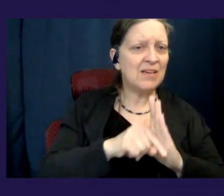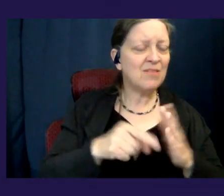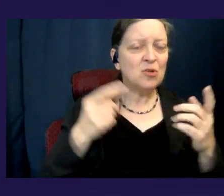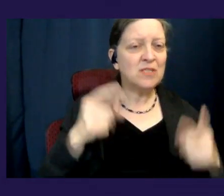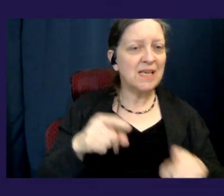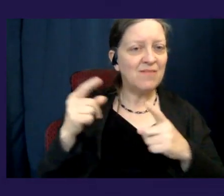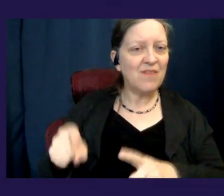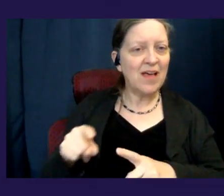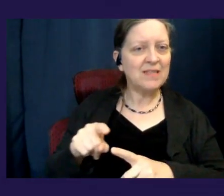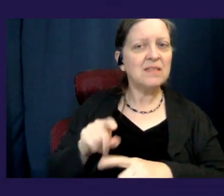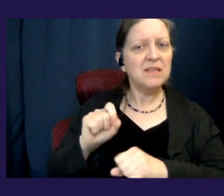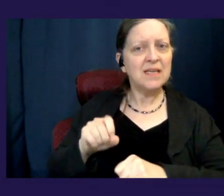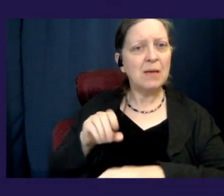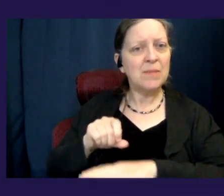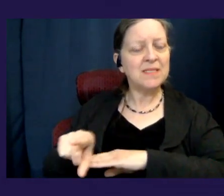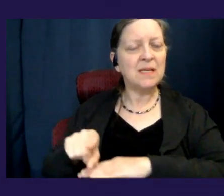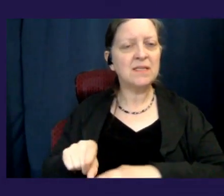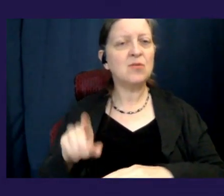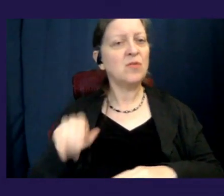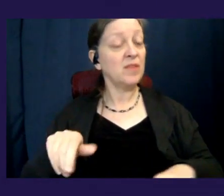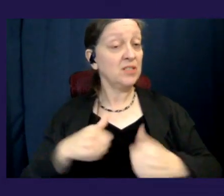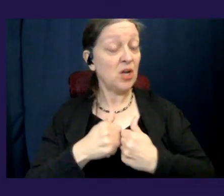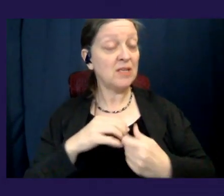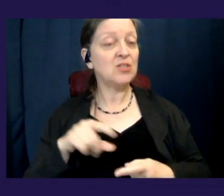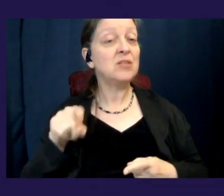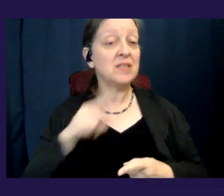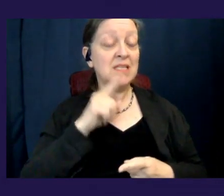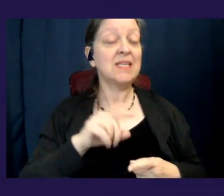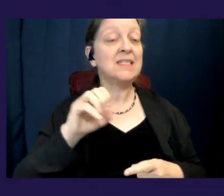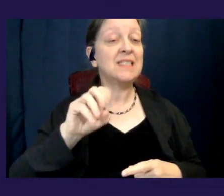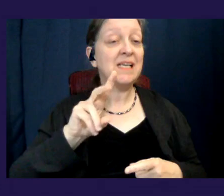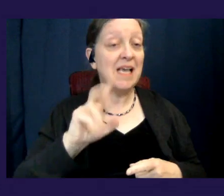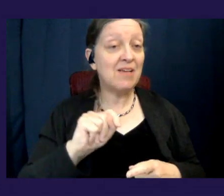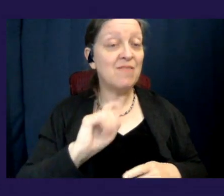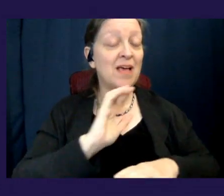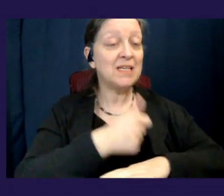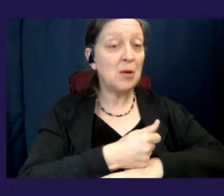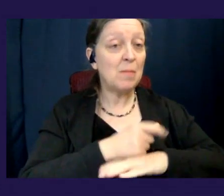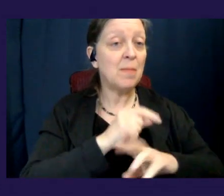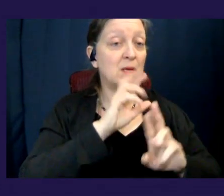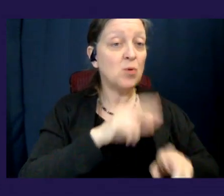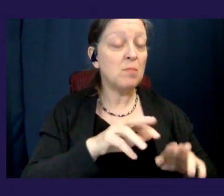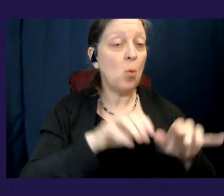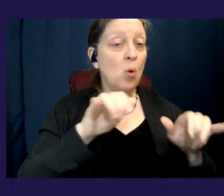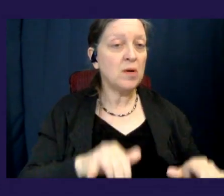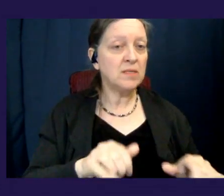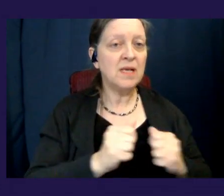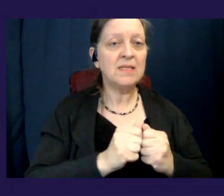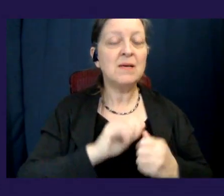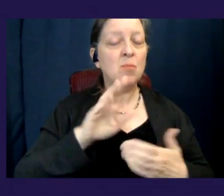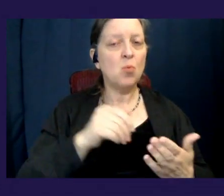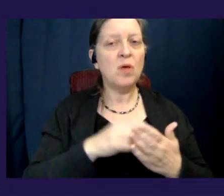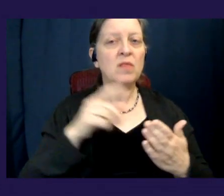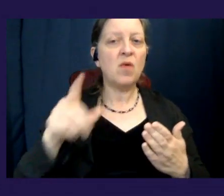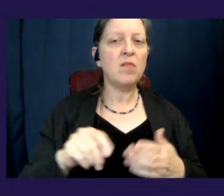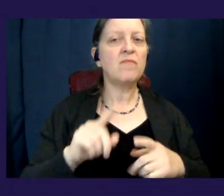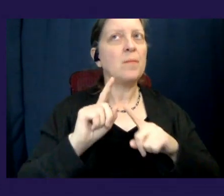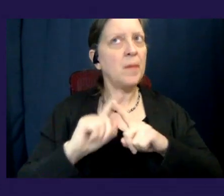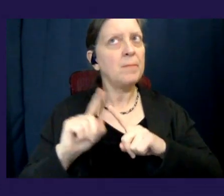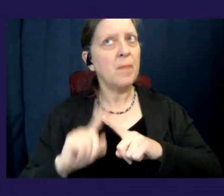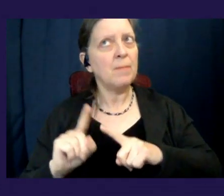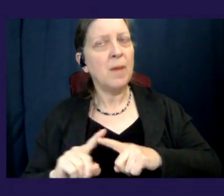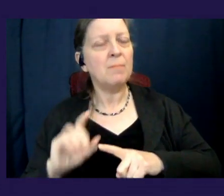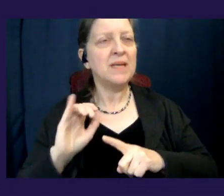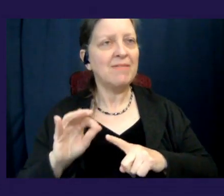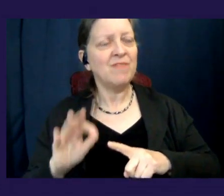this is now this is an event-based reporting system with all the caveats that people in public health are aware of, that, the credibility